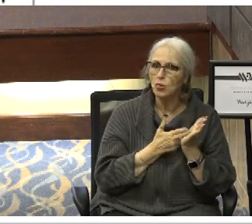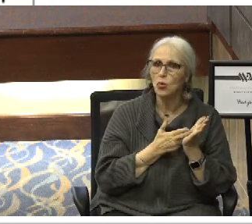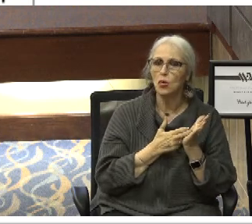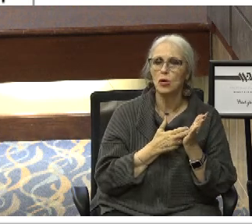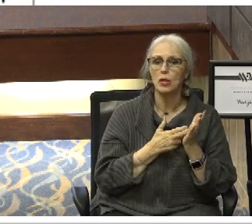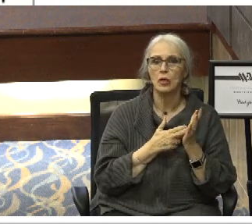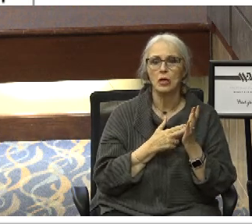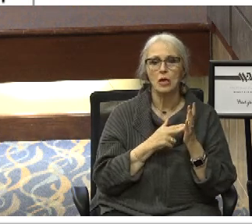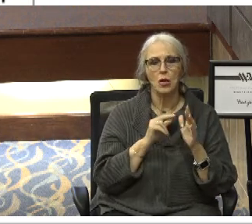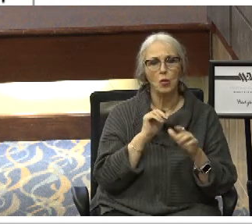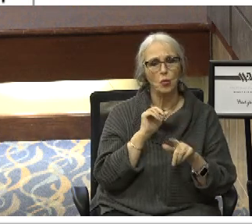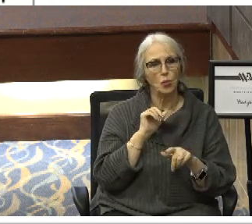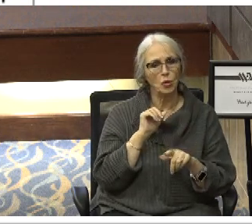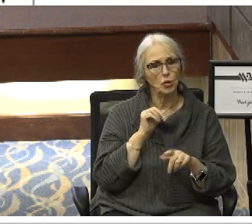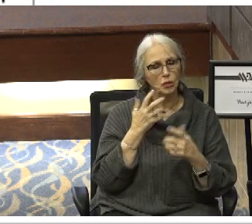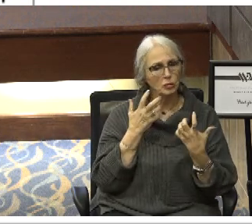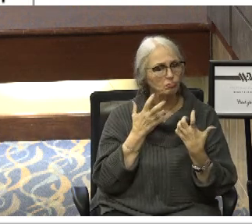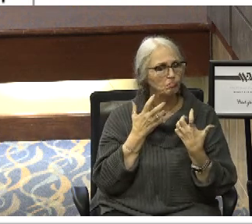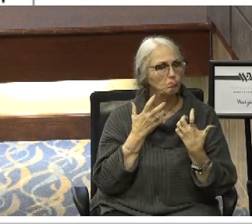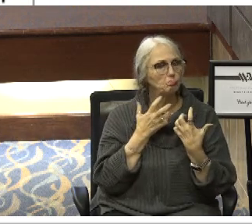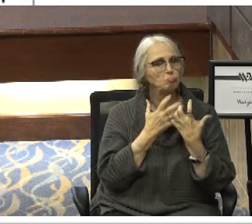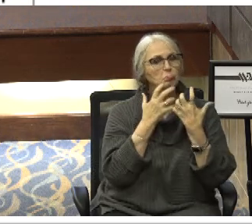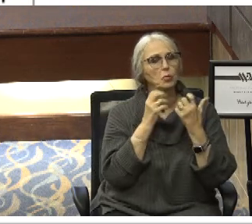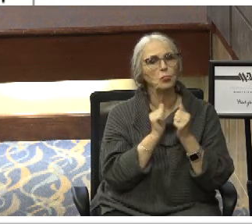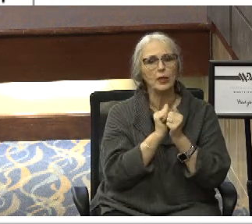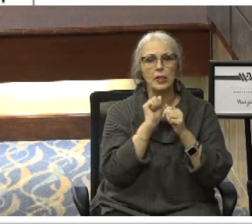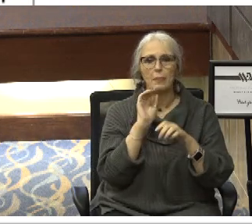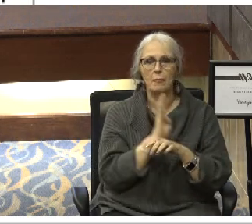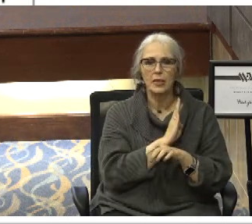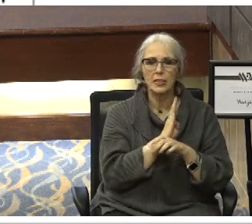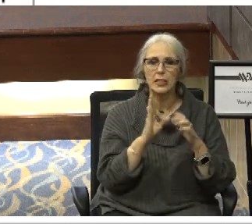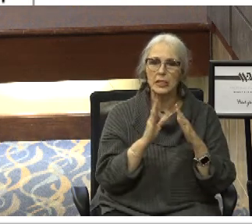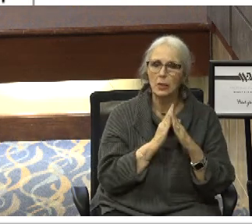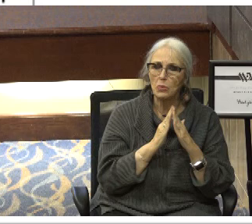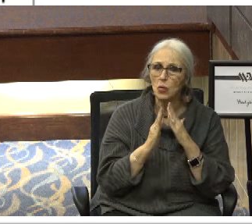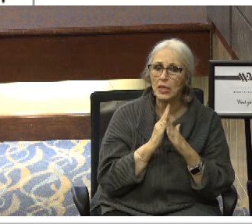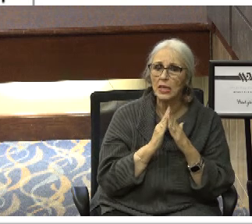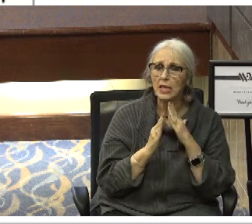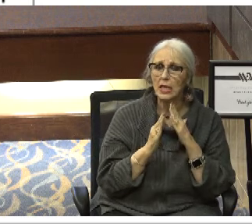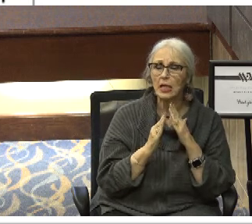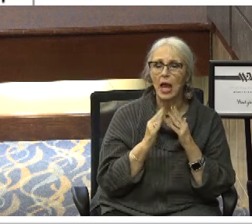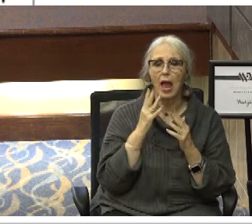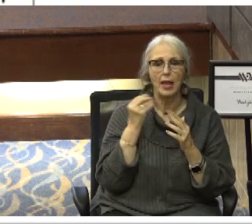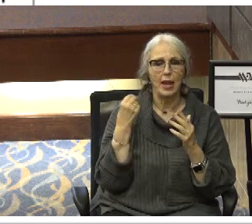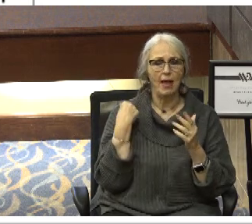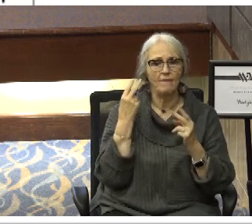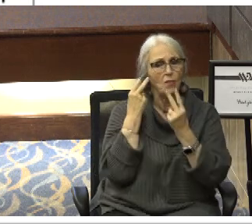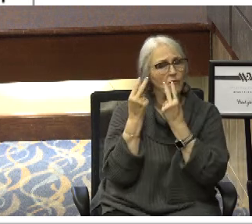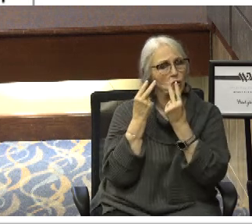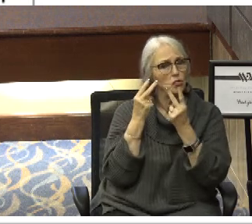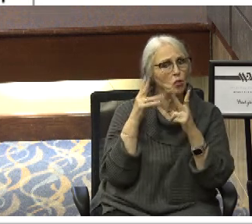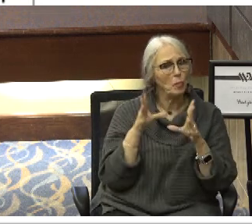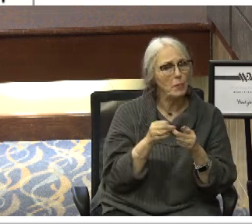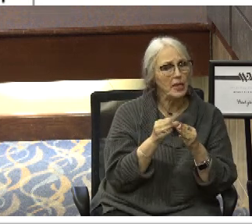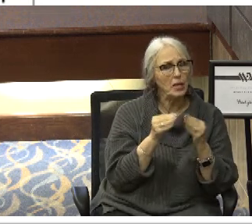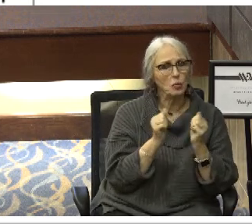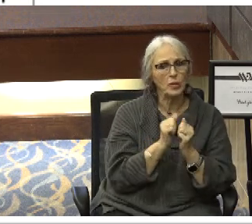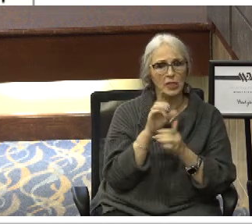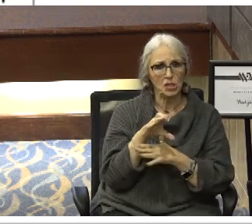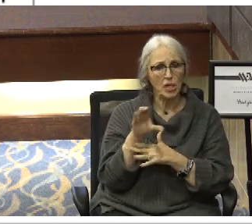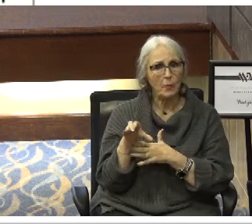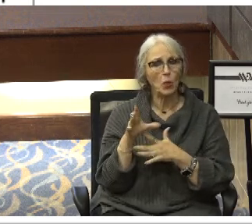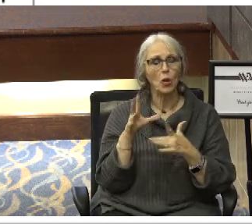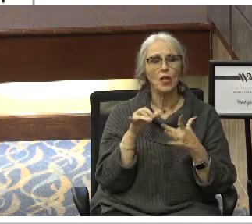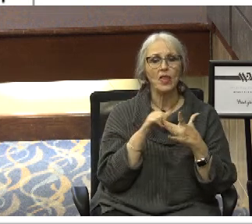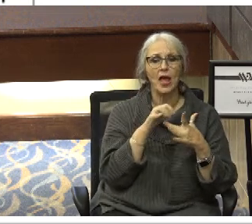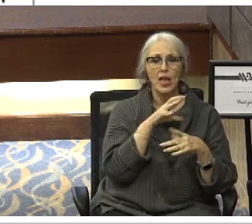with the business community. We're actually going to be setting up a virtual meeting with the Chamber that will include